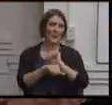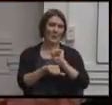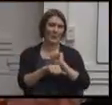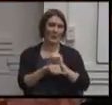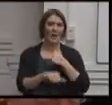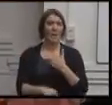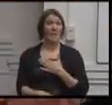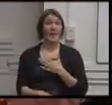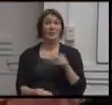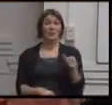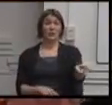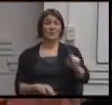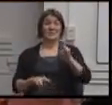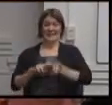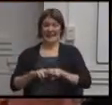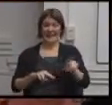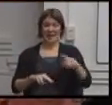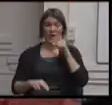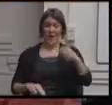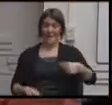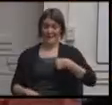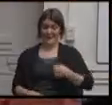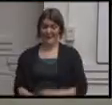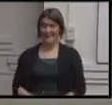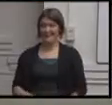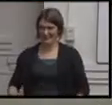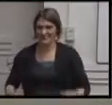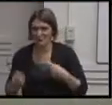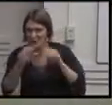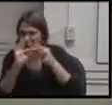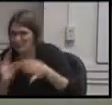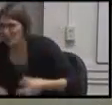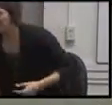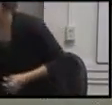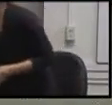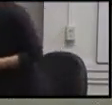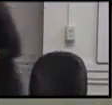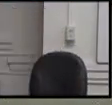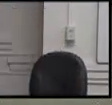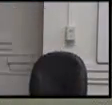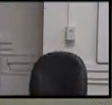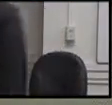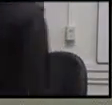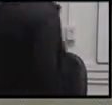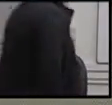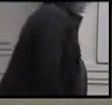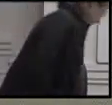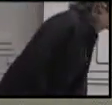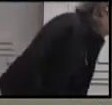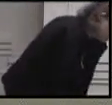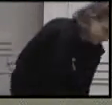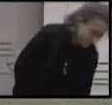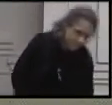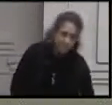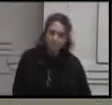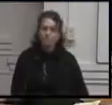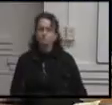I'm glad that you're sitting there. Thank you. Thank you, Mr. Gray. Anybody else have any comments or questions?